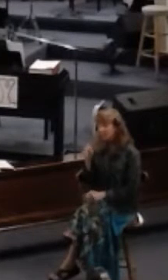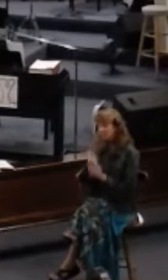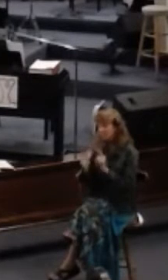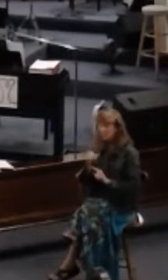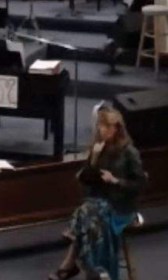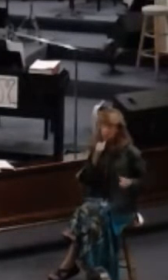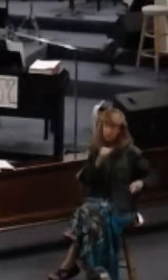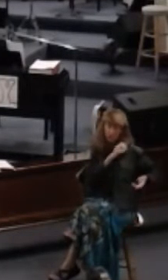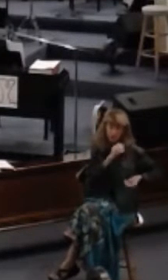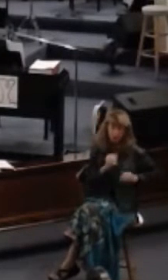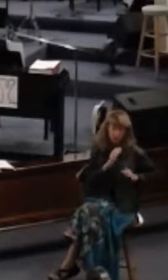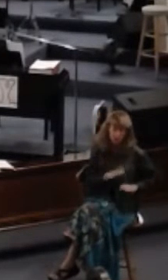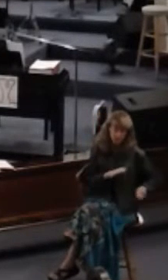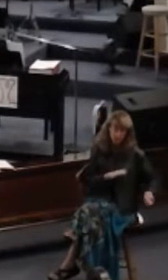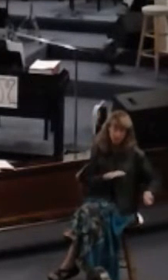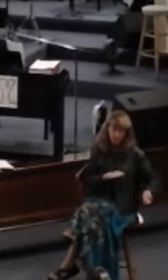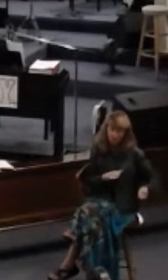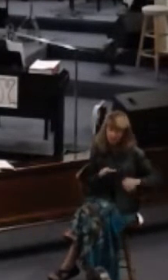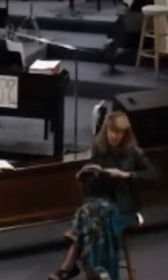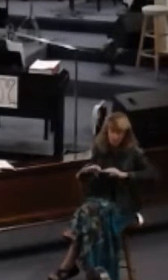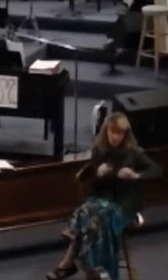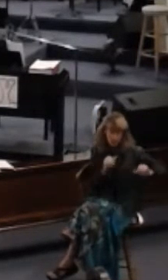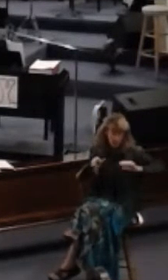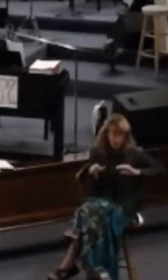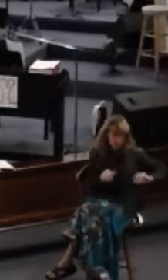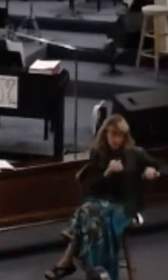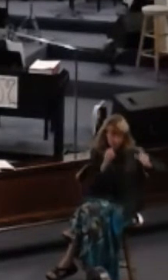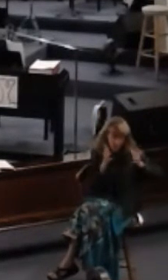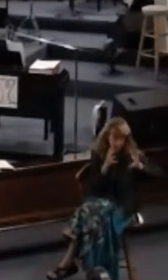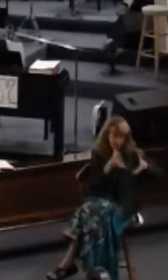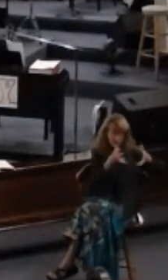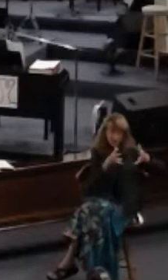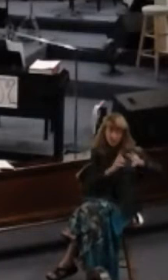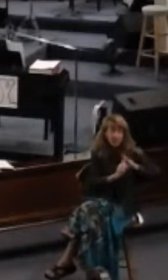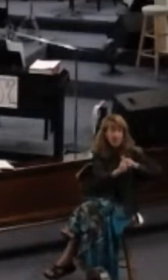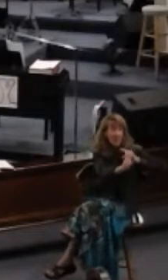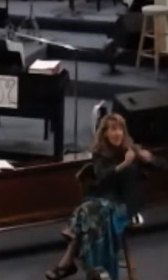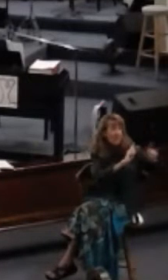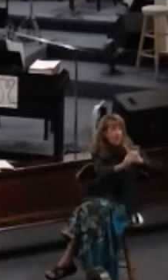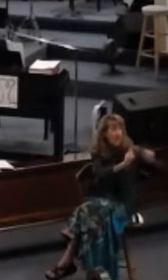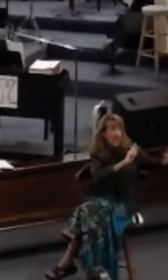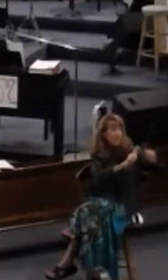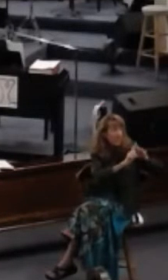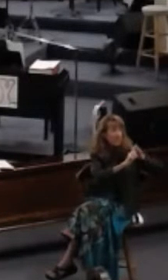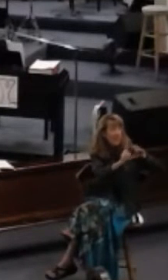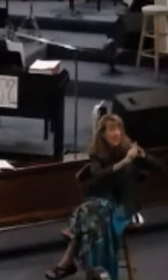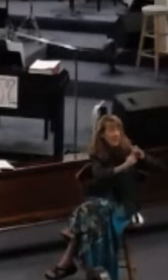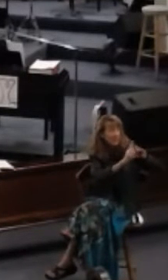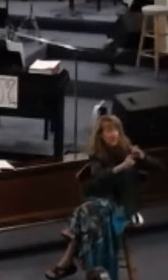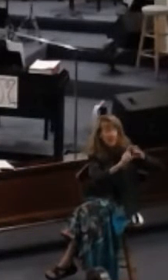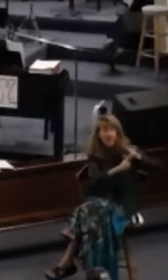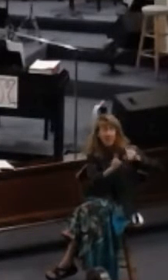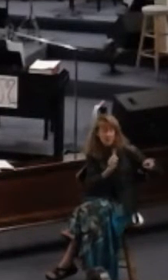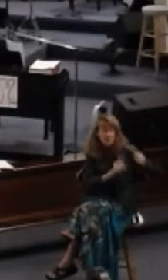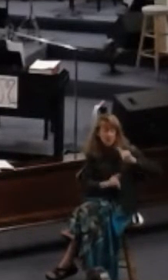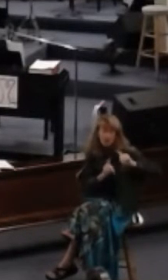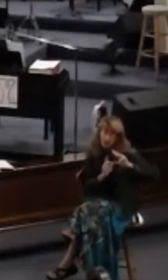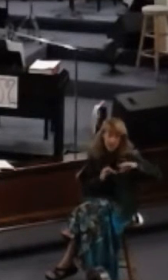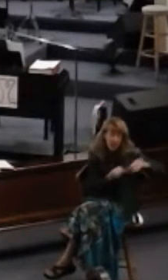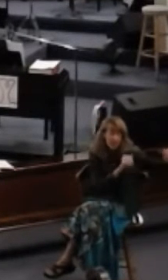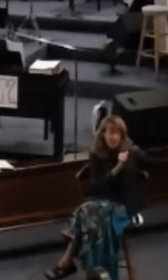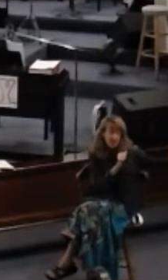non-Christians deserted those who began to be sick and fled from their dearest friends. They cast them out into the